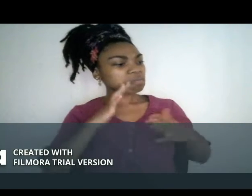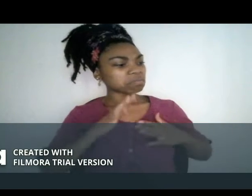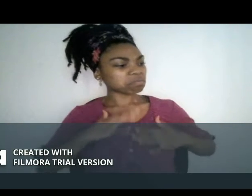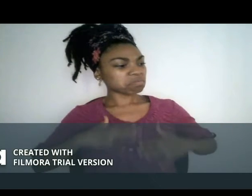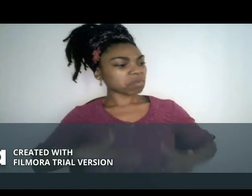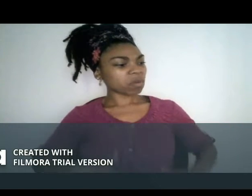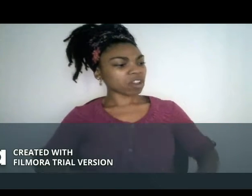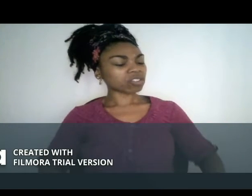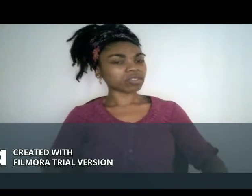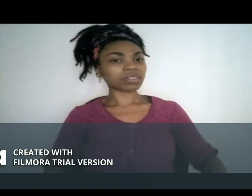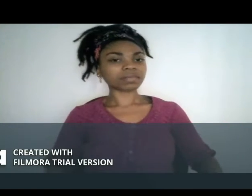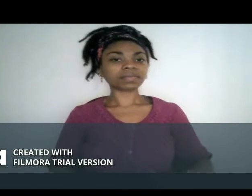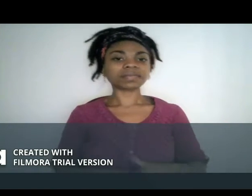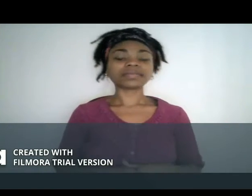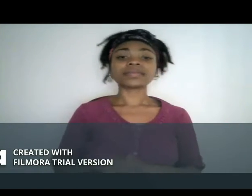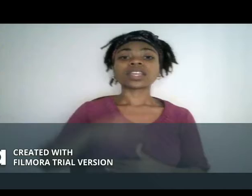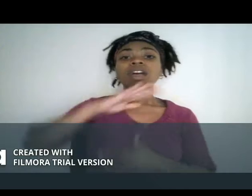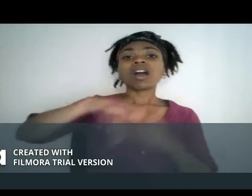dress.